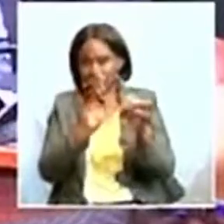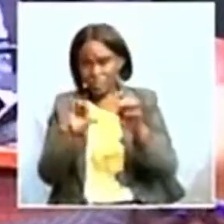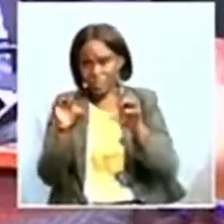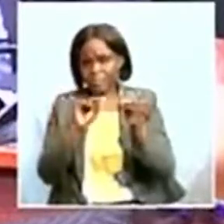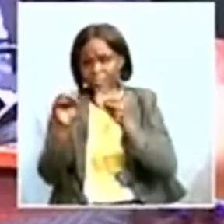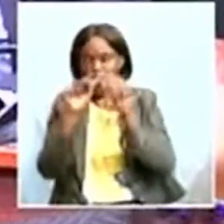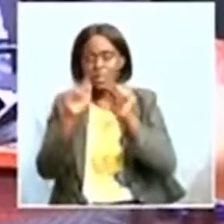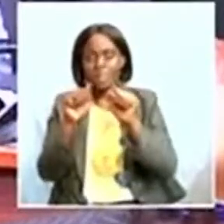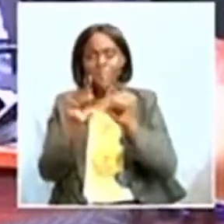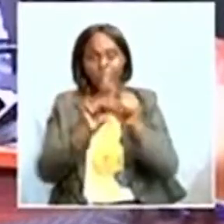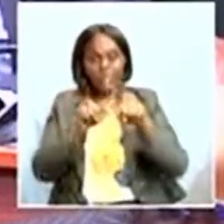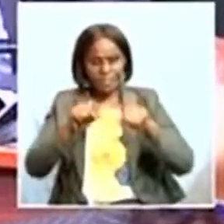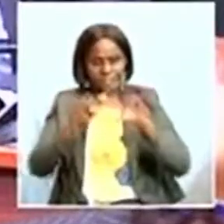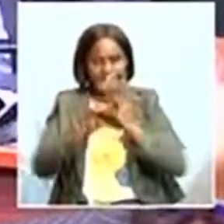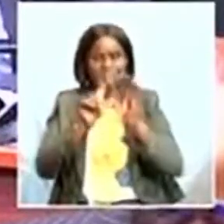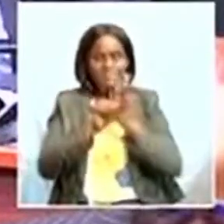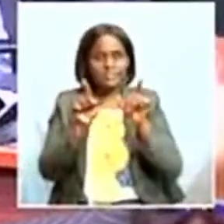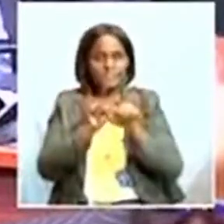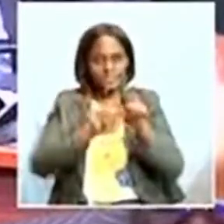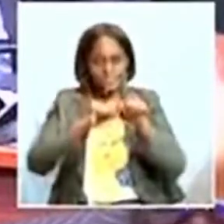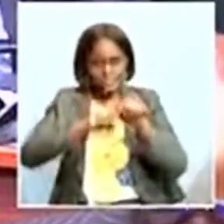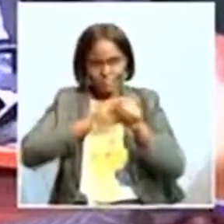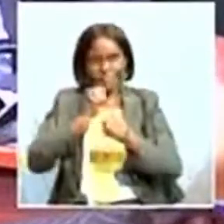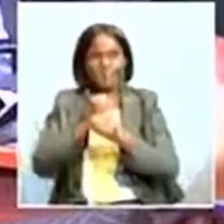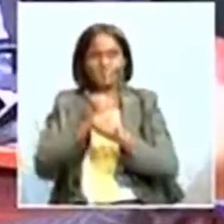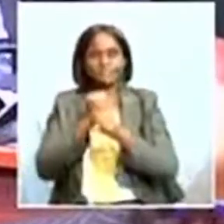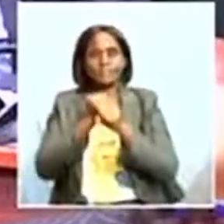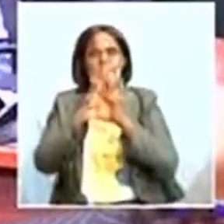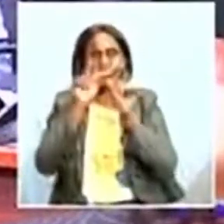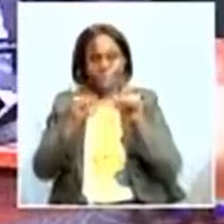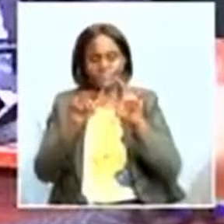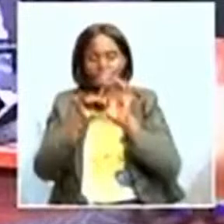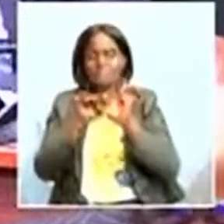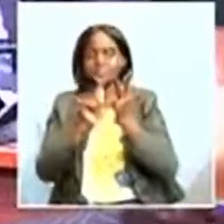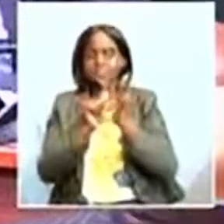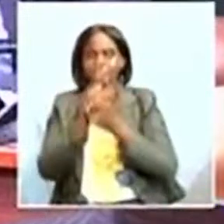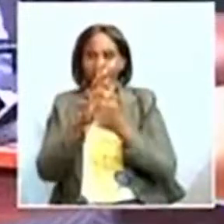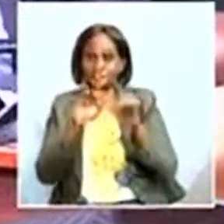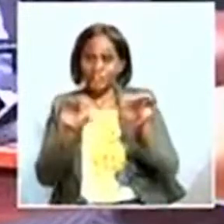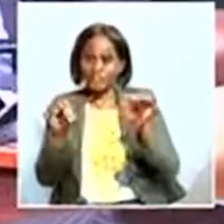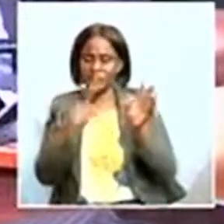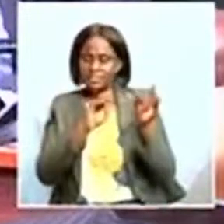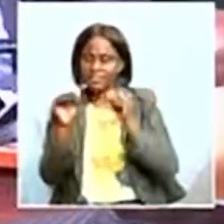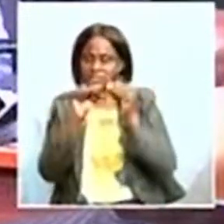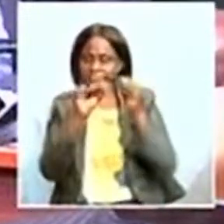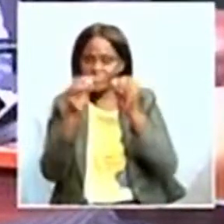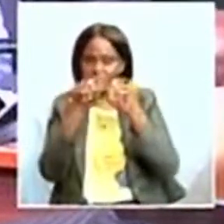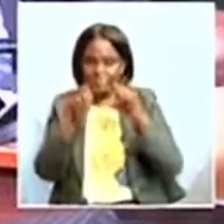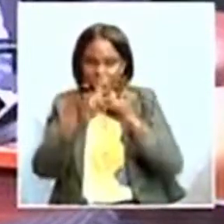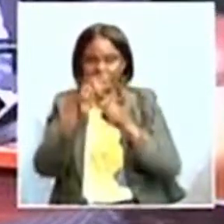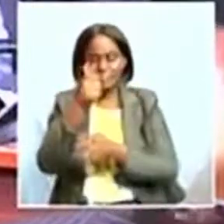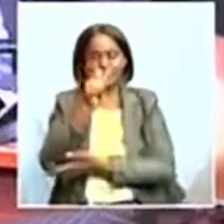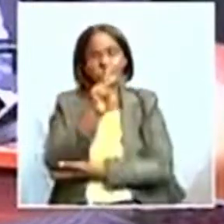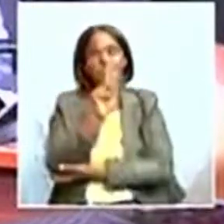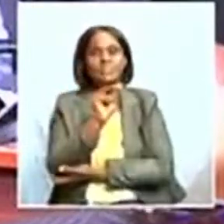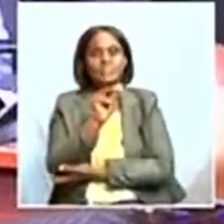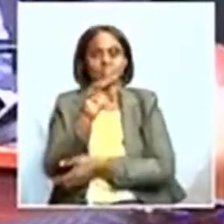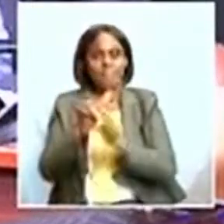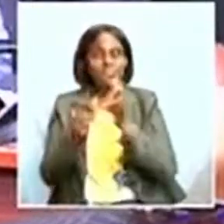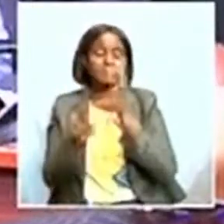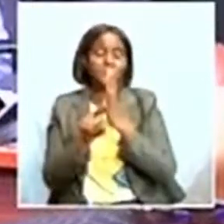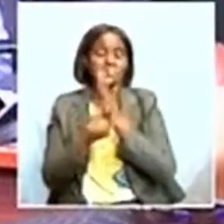here in Lusaka, and we were trying to work out, I was telling my technocrats, here in Lusaka, some kids move even 10 kilometers in